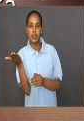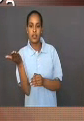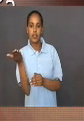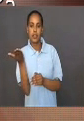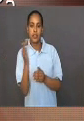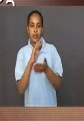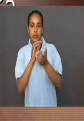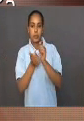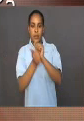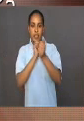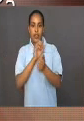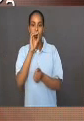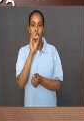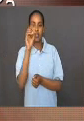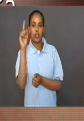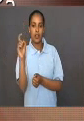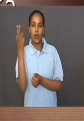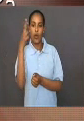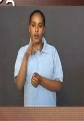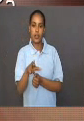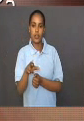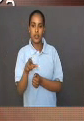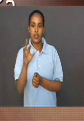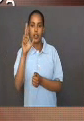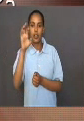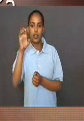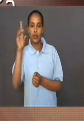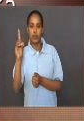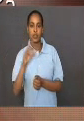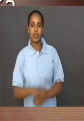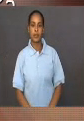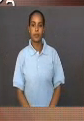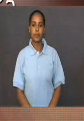being oxidized or reduced.